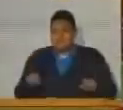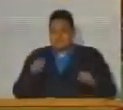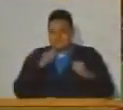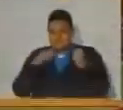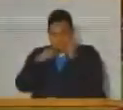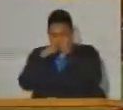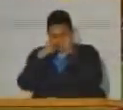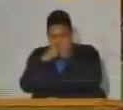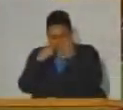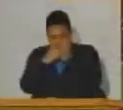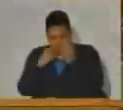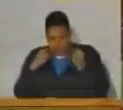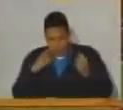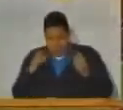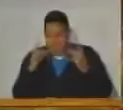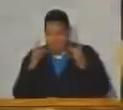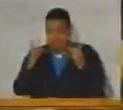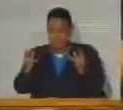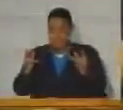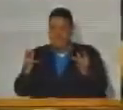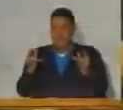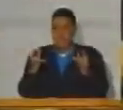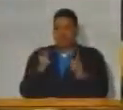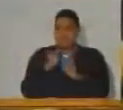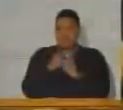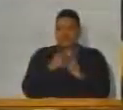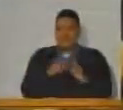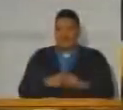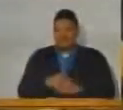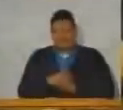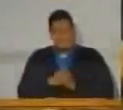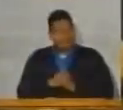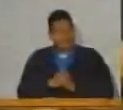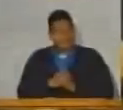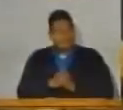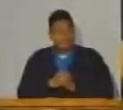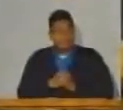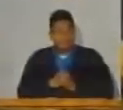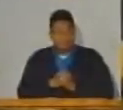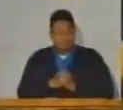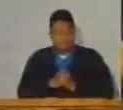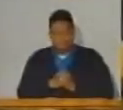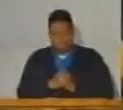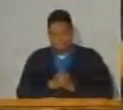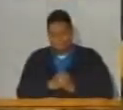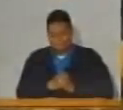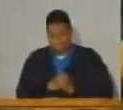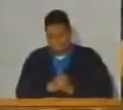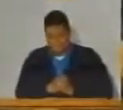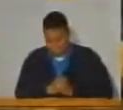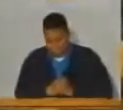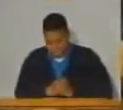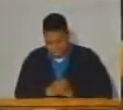supported by effective, efficient, and modern regulations.